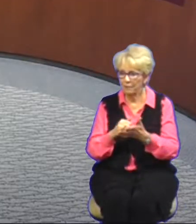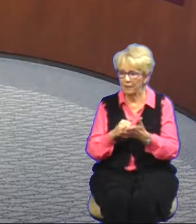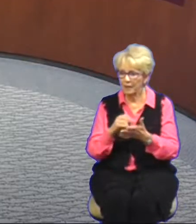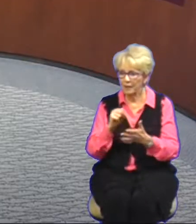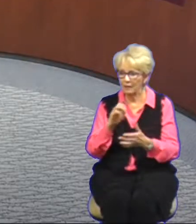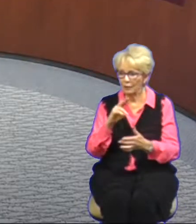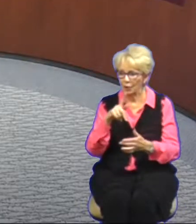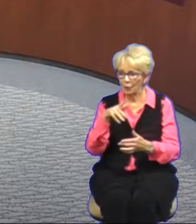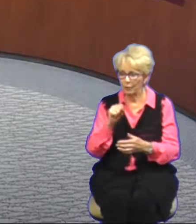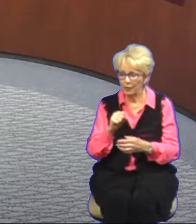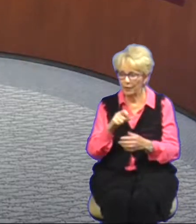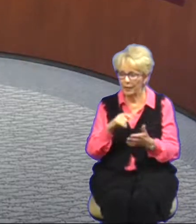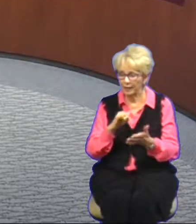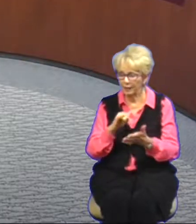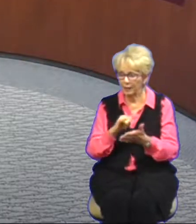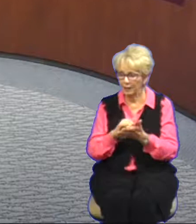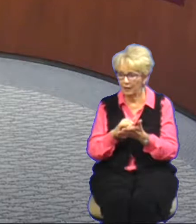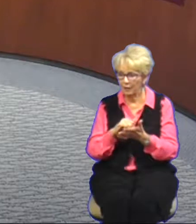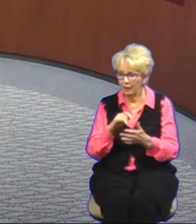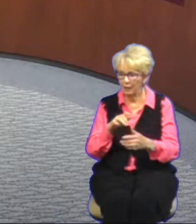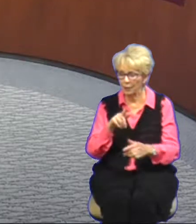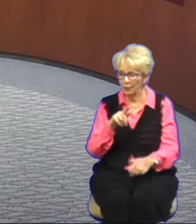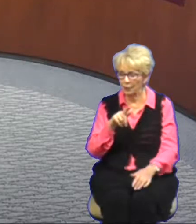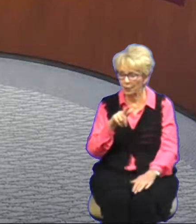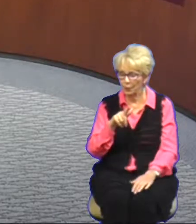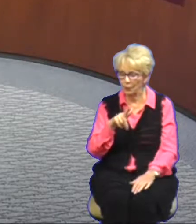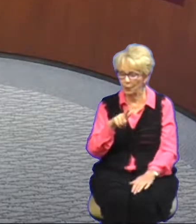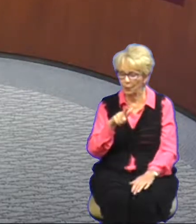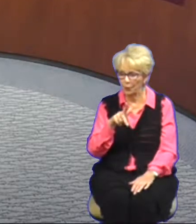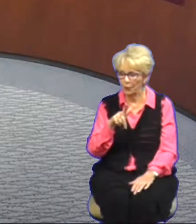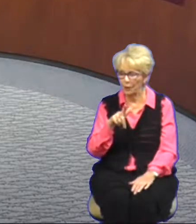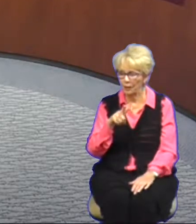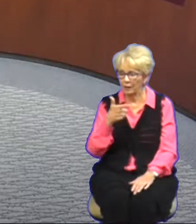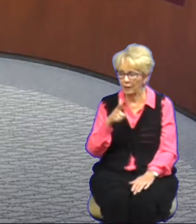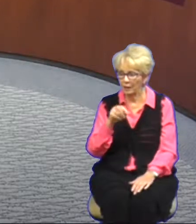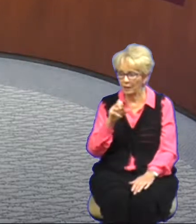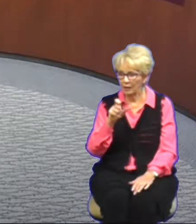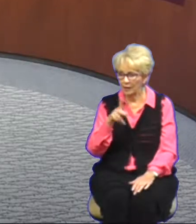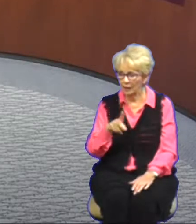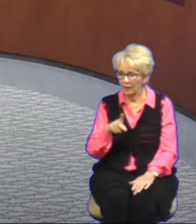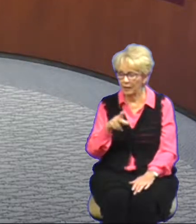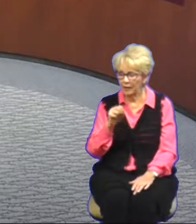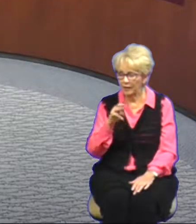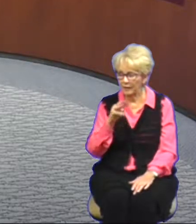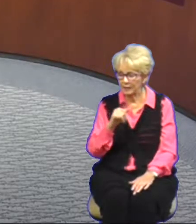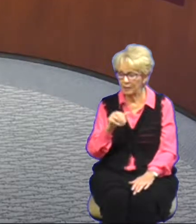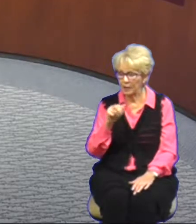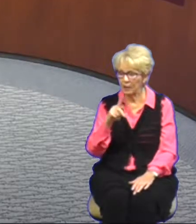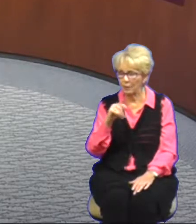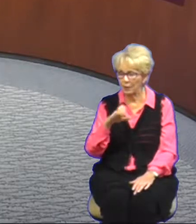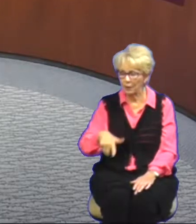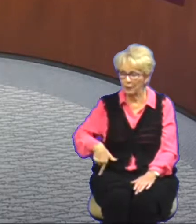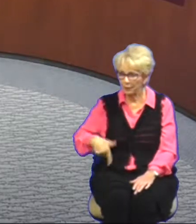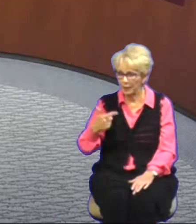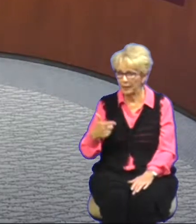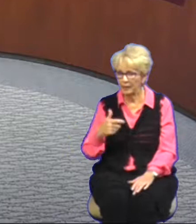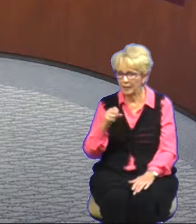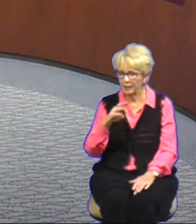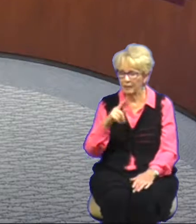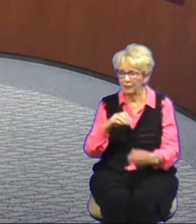surplus weapon, a Glock 23 General 4 semi-automatic pistol serial